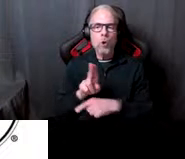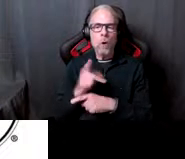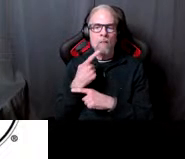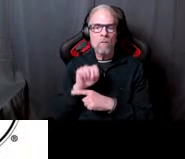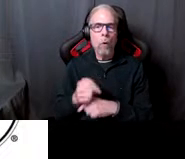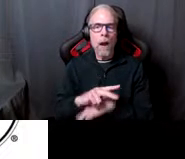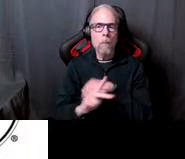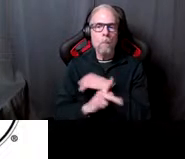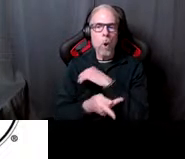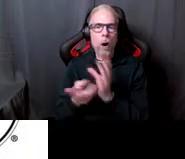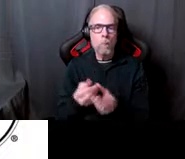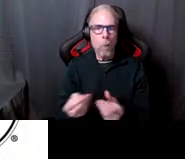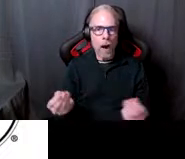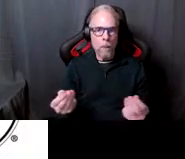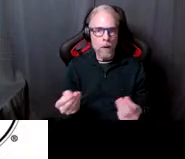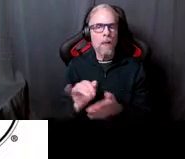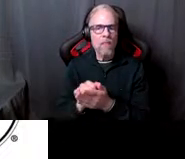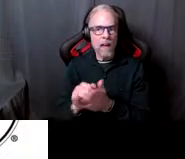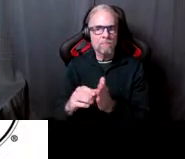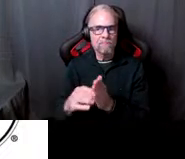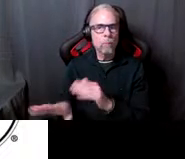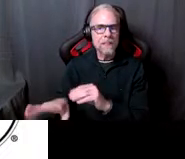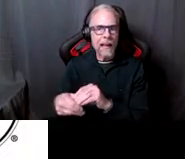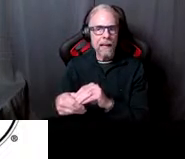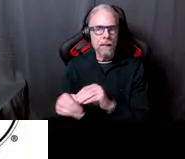property was added.